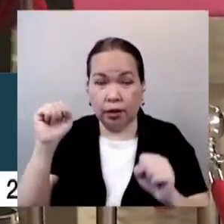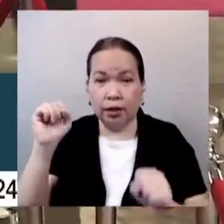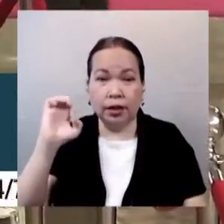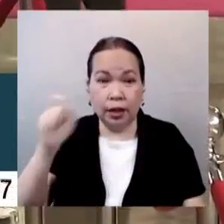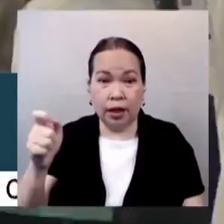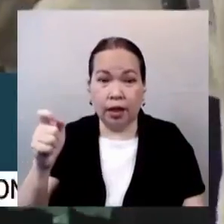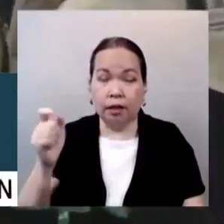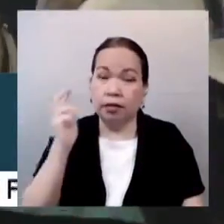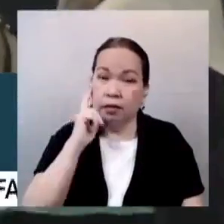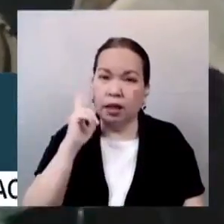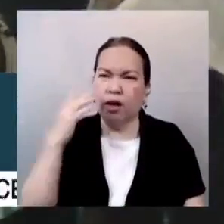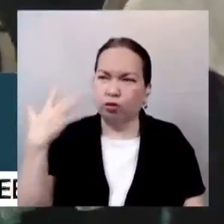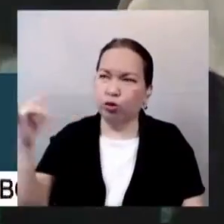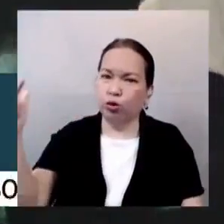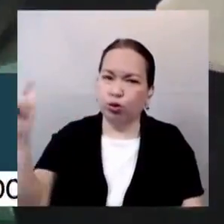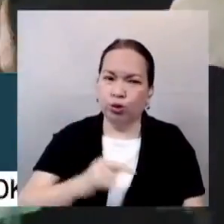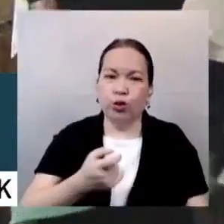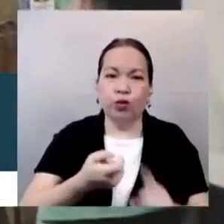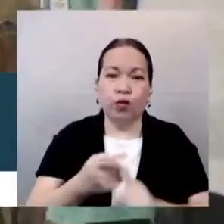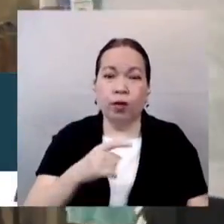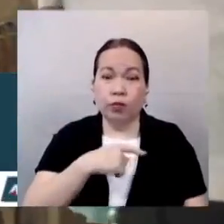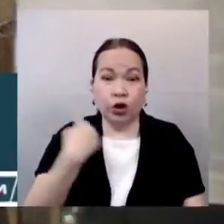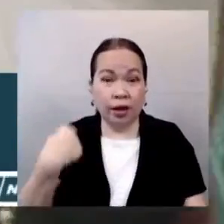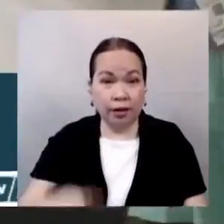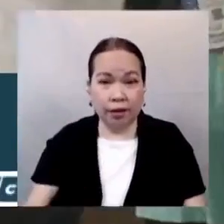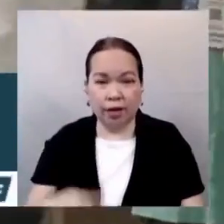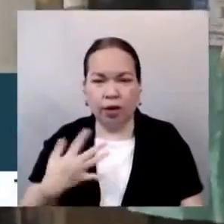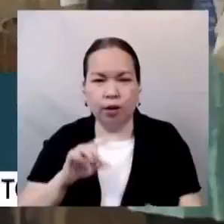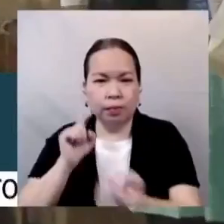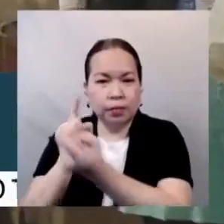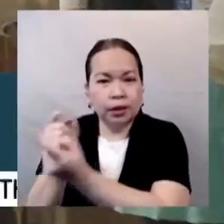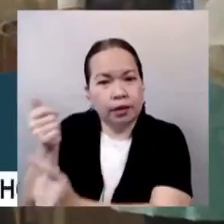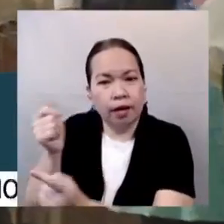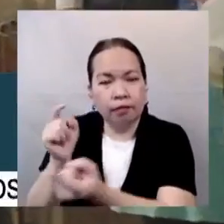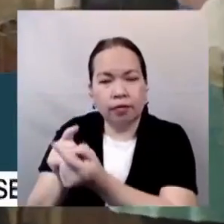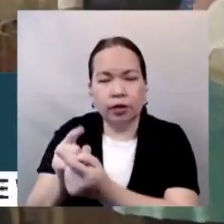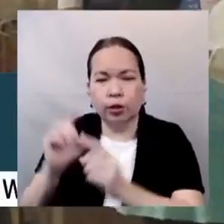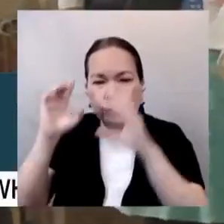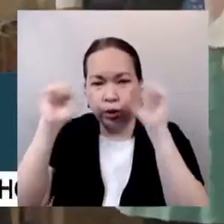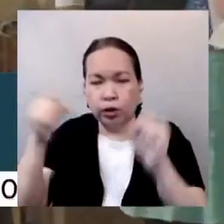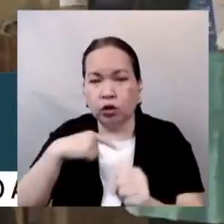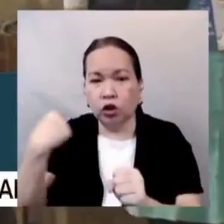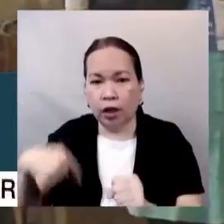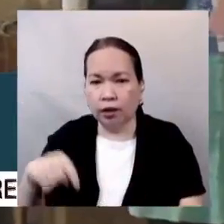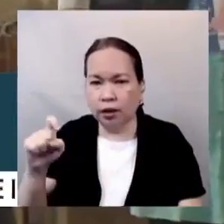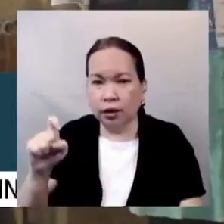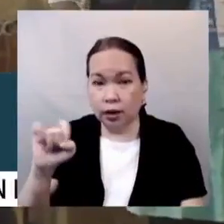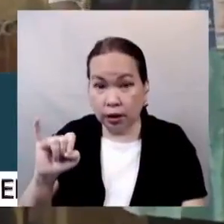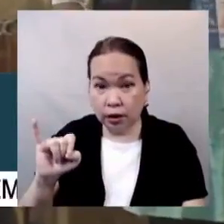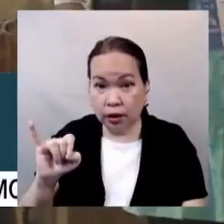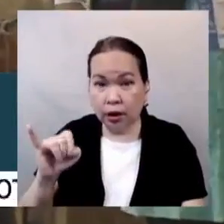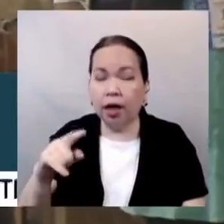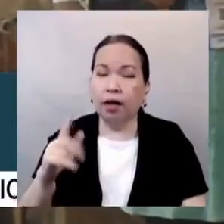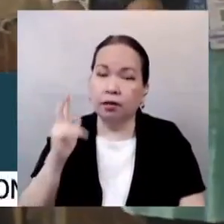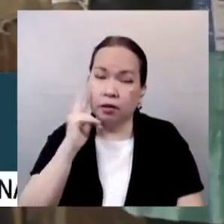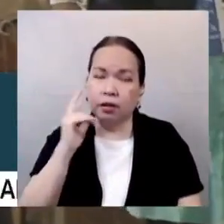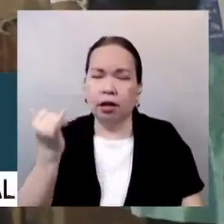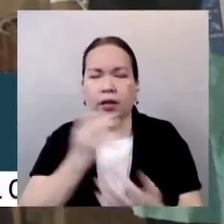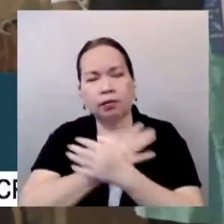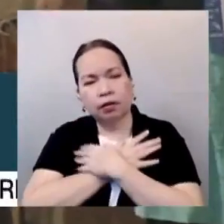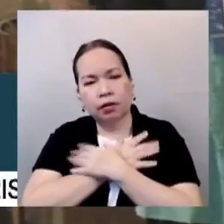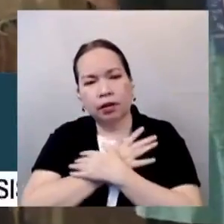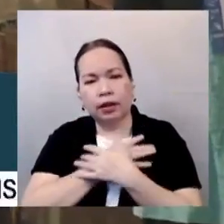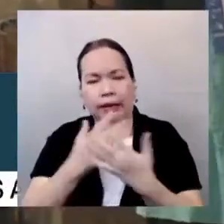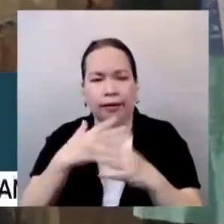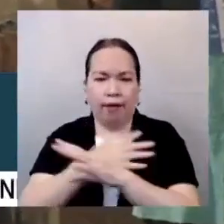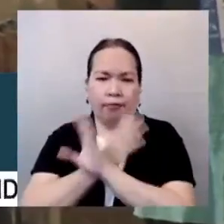his trip from China, where he met with Chinese President Xi Jinping, and that the former president is currently resting in his hometown in Davao